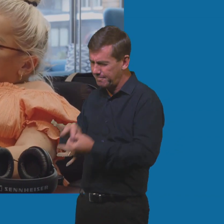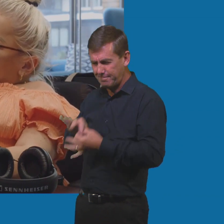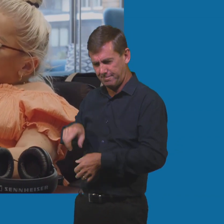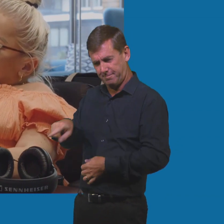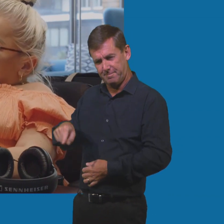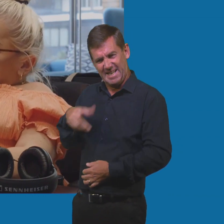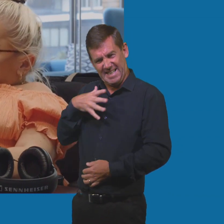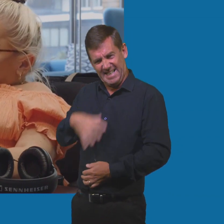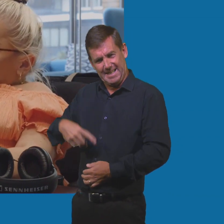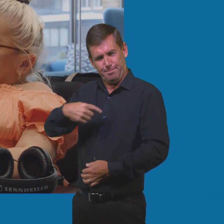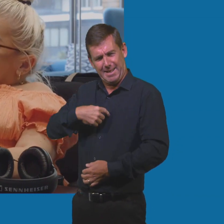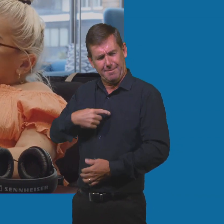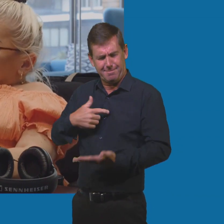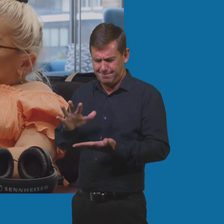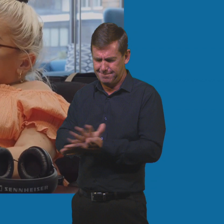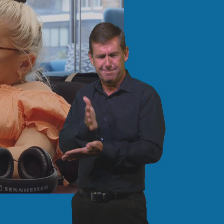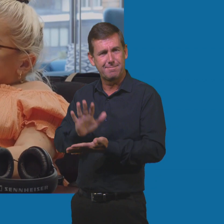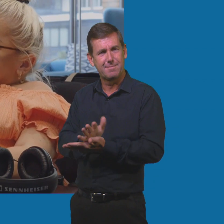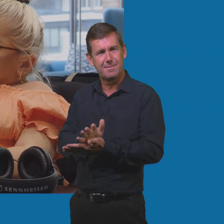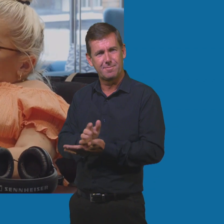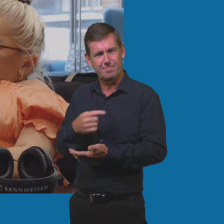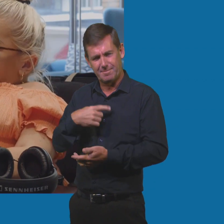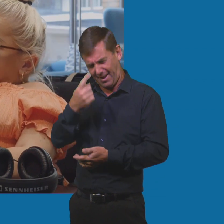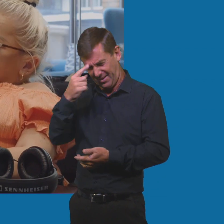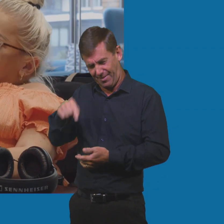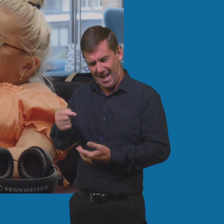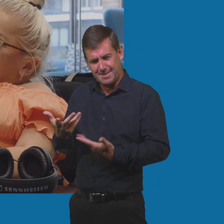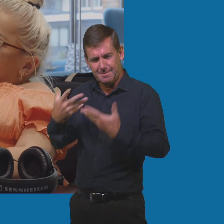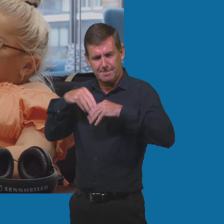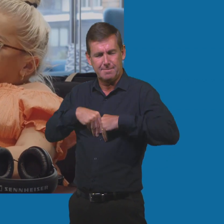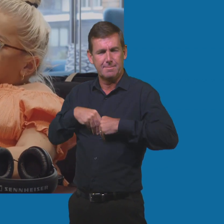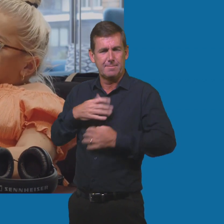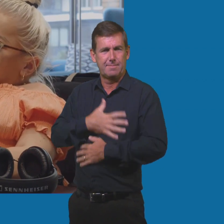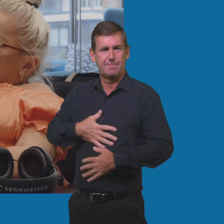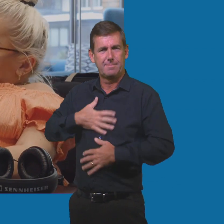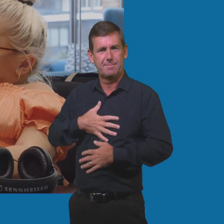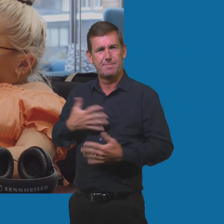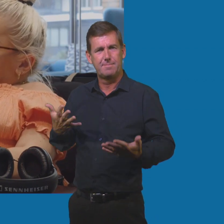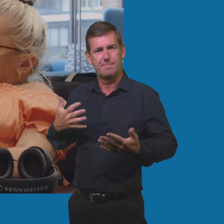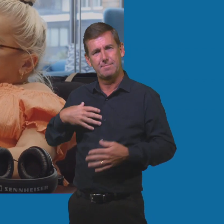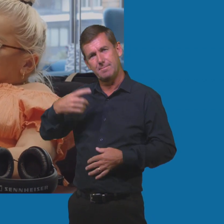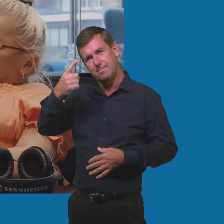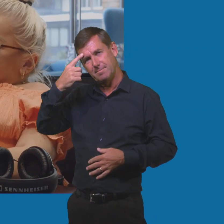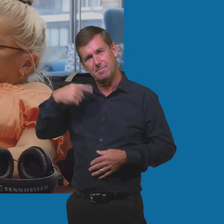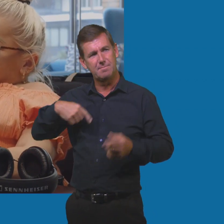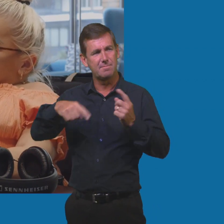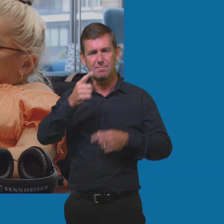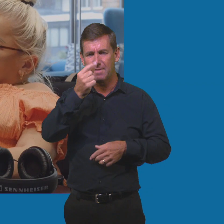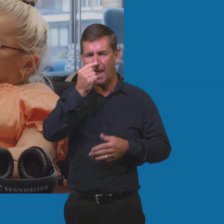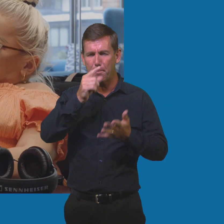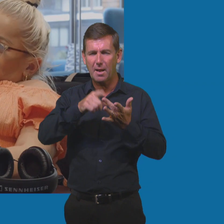on me so much. And I think that is intoxicating, particularly if you face, ableism, particularly when you